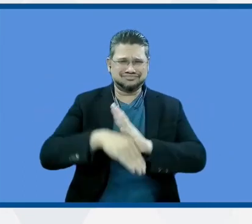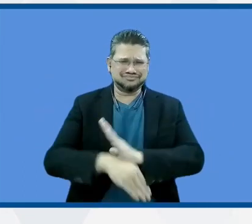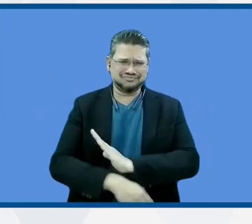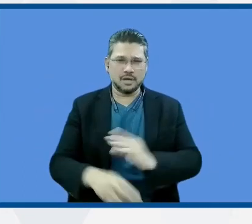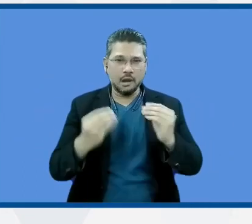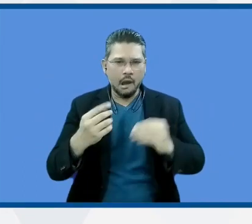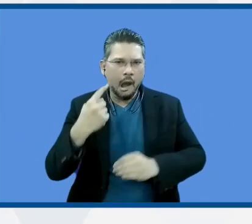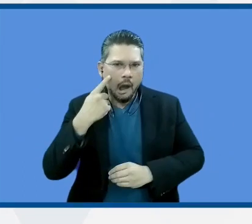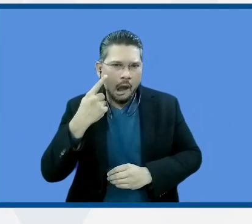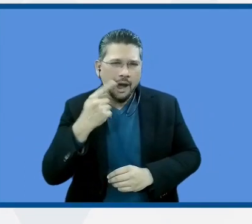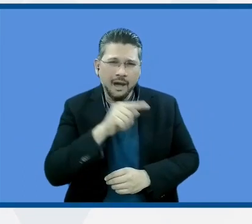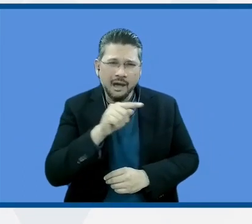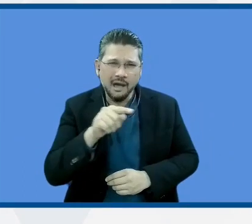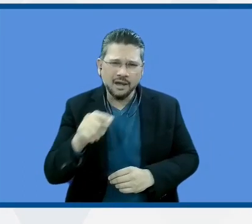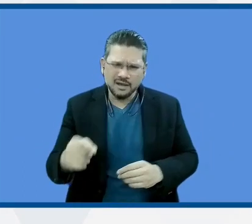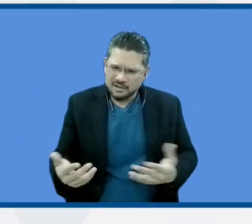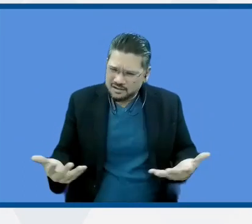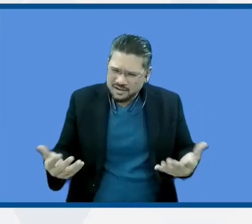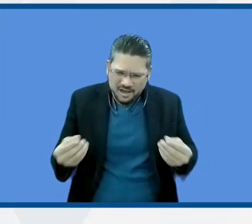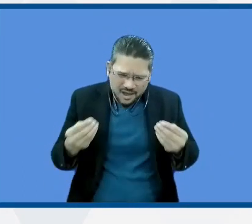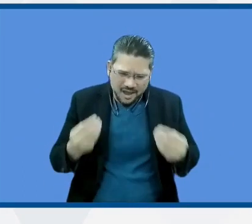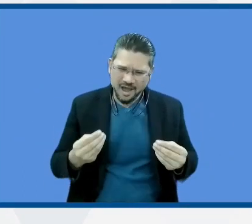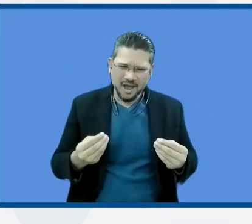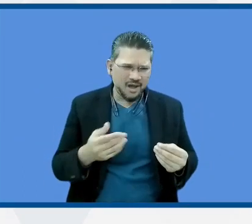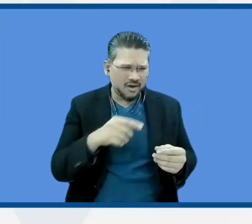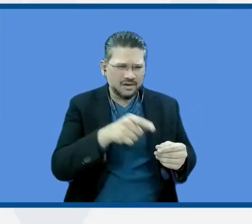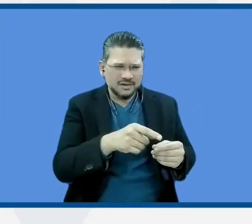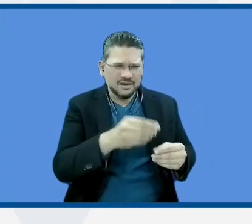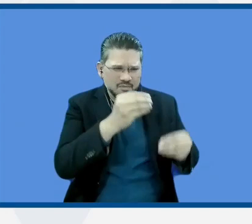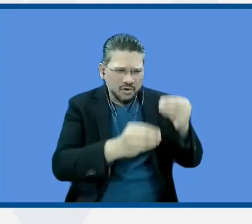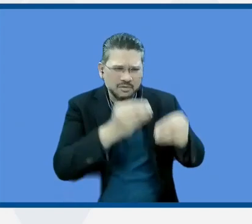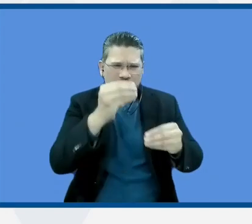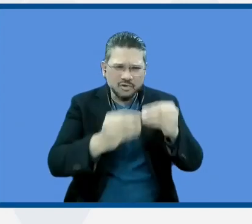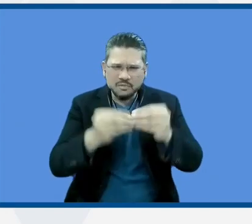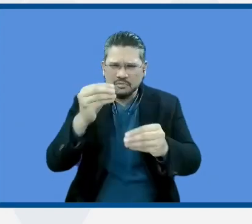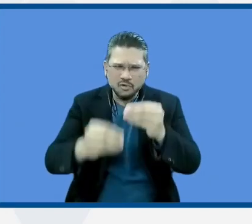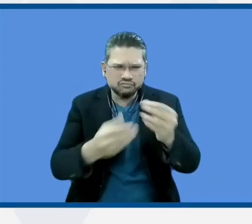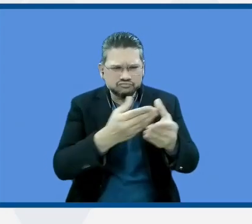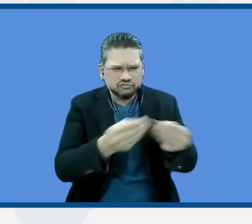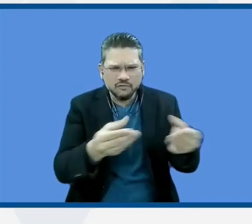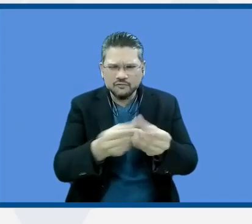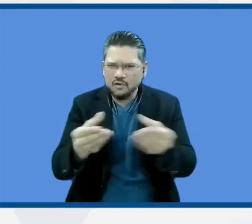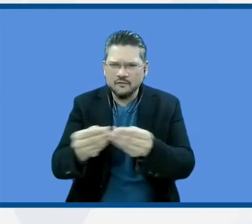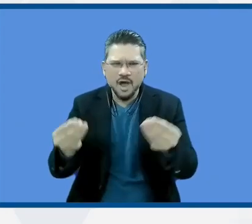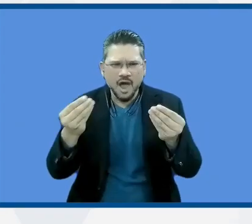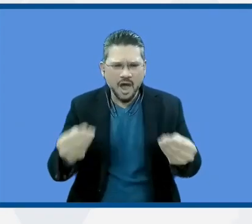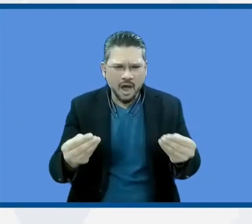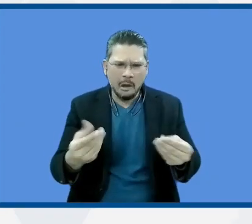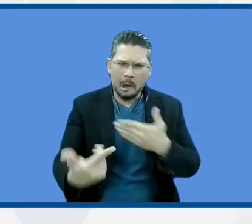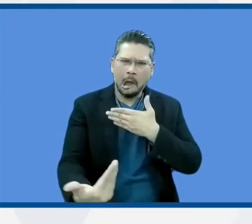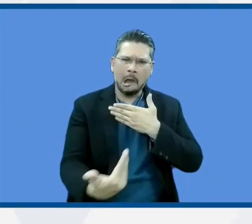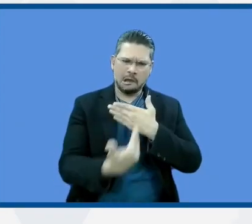problems because these events affect our sustainable development and affect our ability to improve